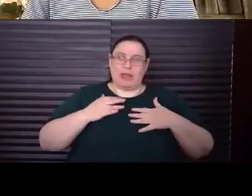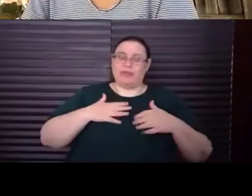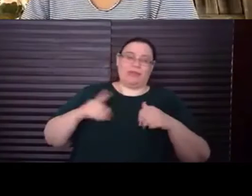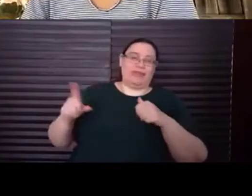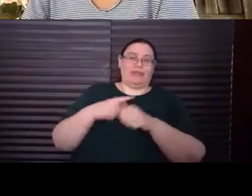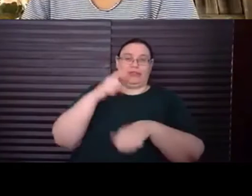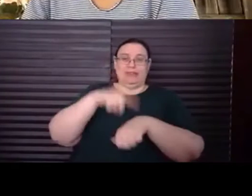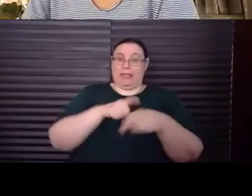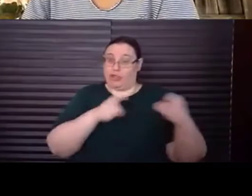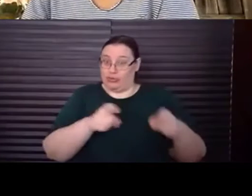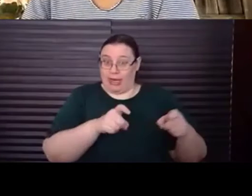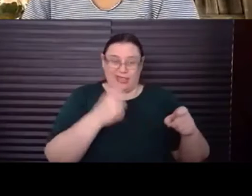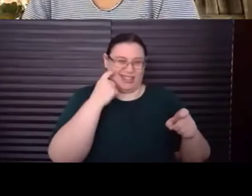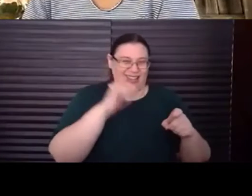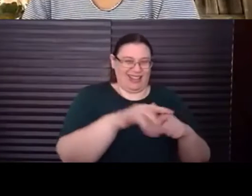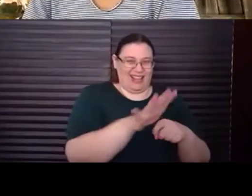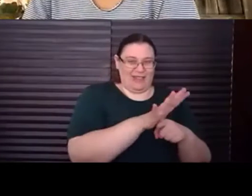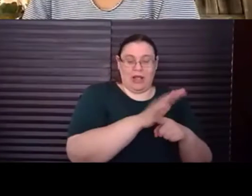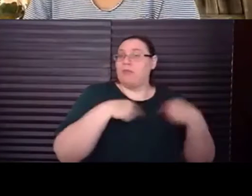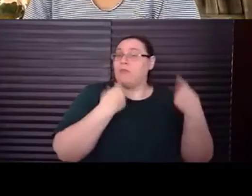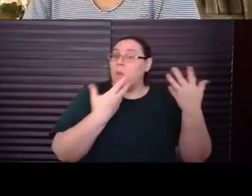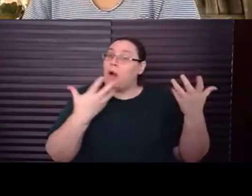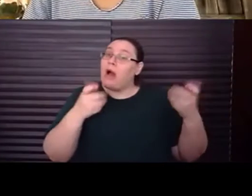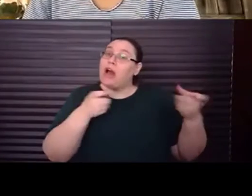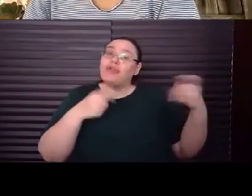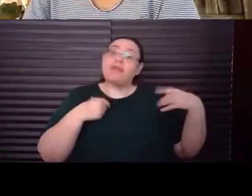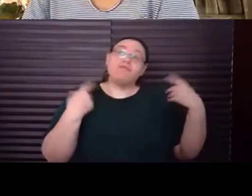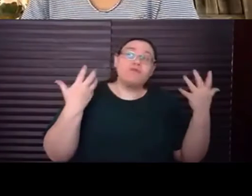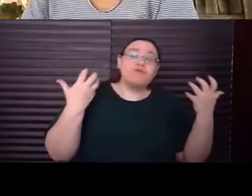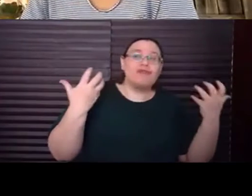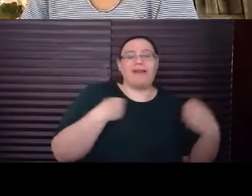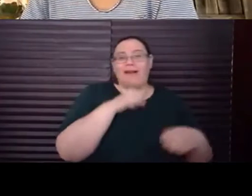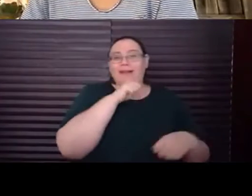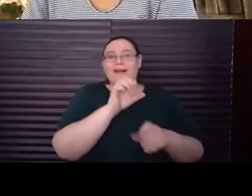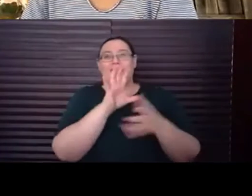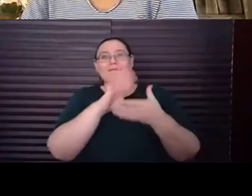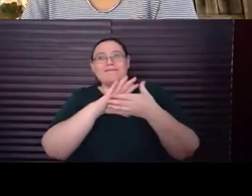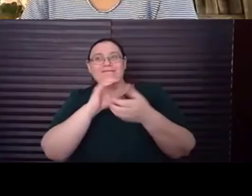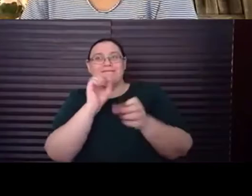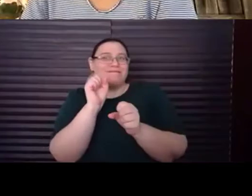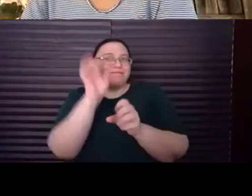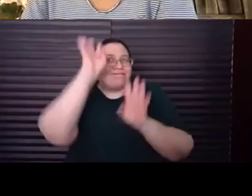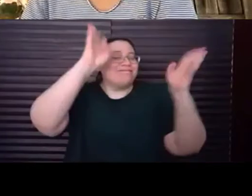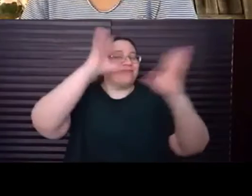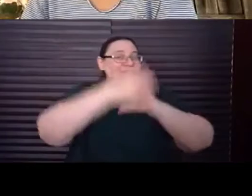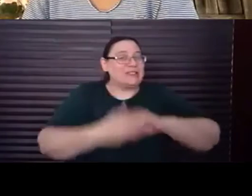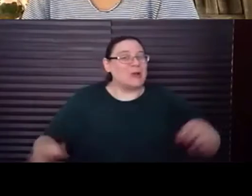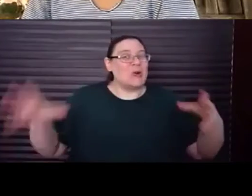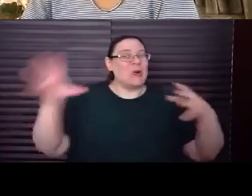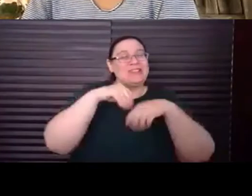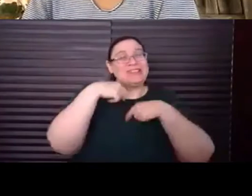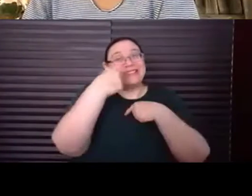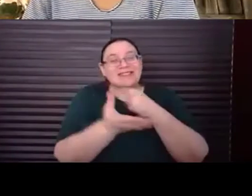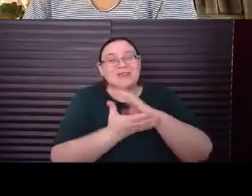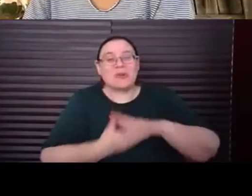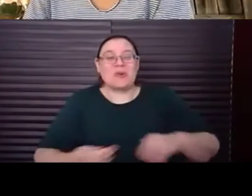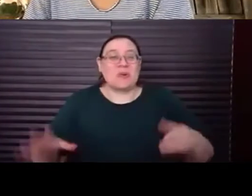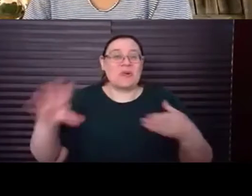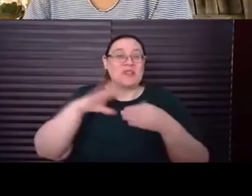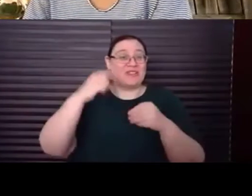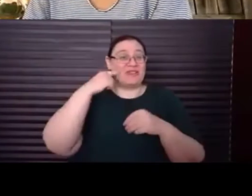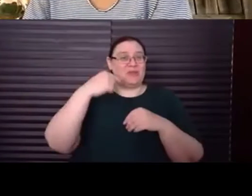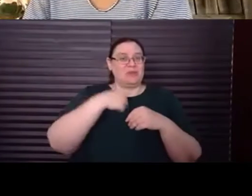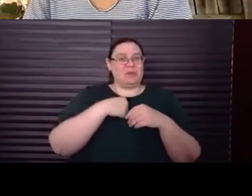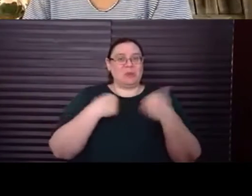was my first time directing, and I've always wanted to direct. I really love making stories and telling stories. So this for